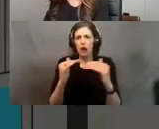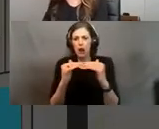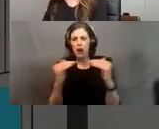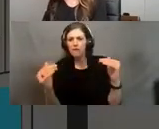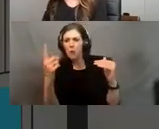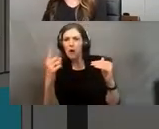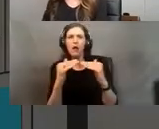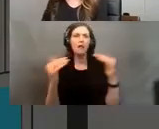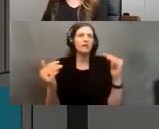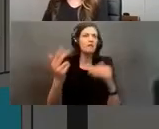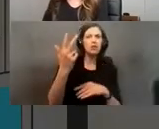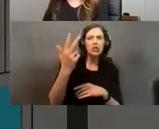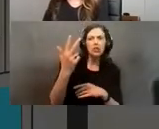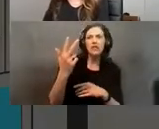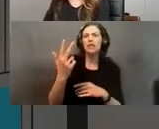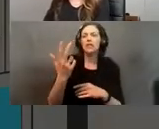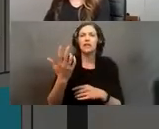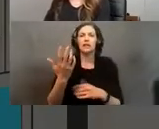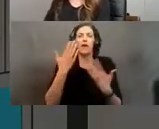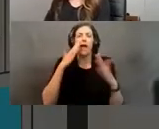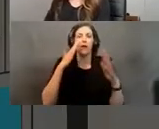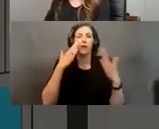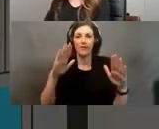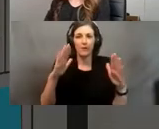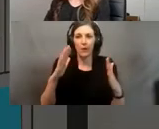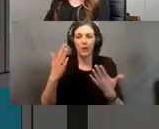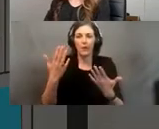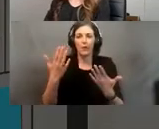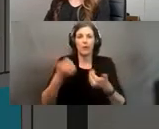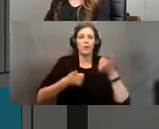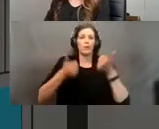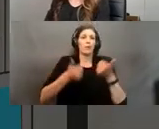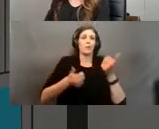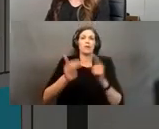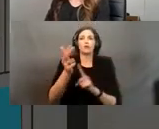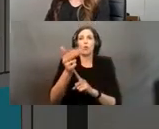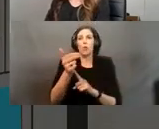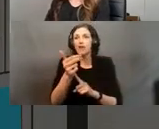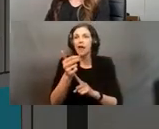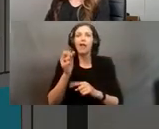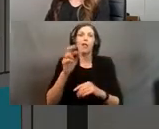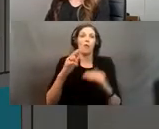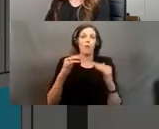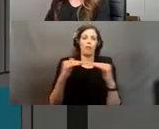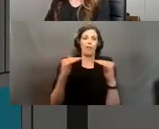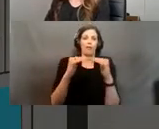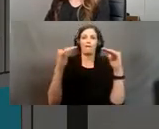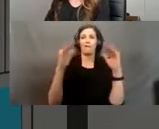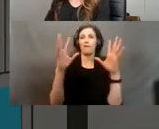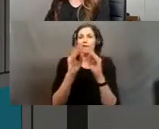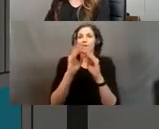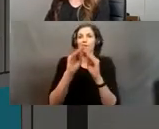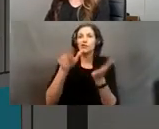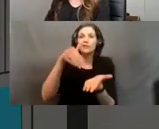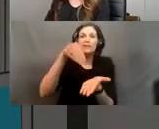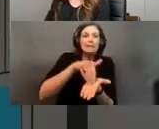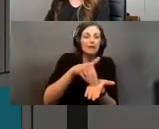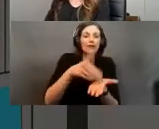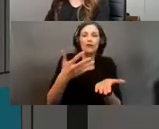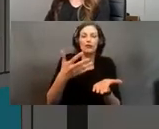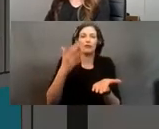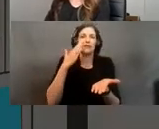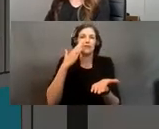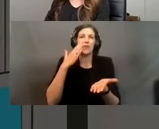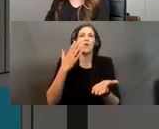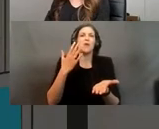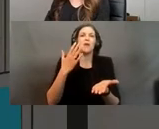level three, or I don't even know which, which hotel or level of a convention center I'm at. When you, when